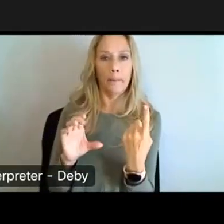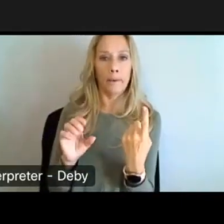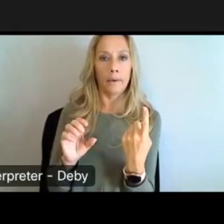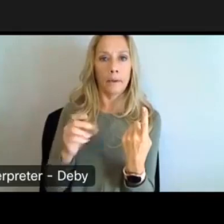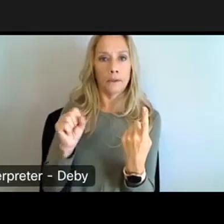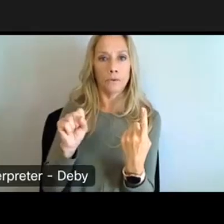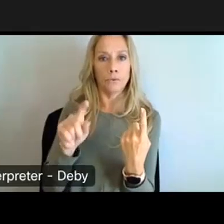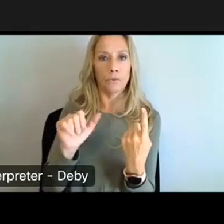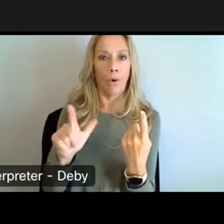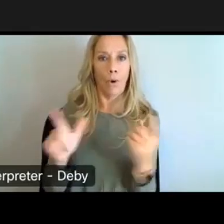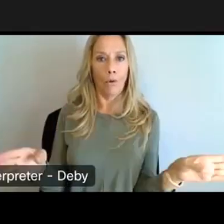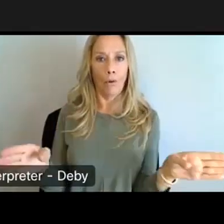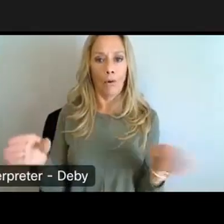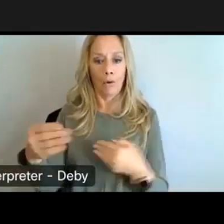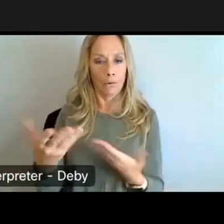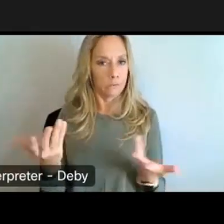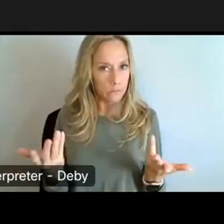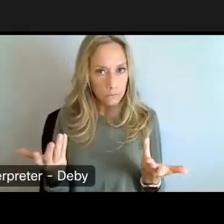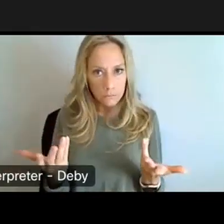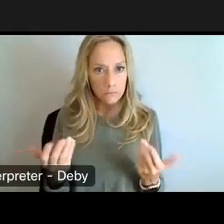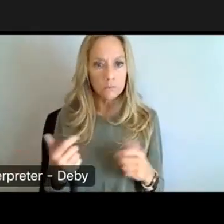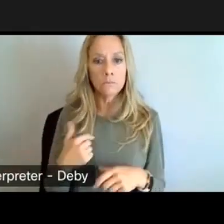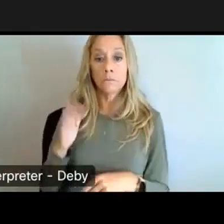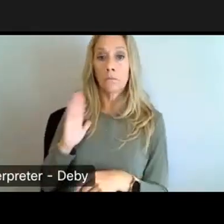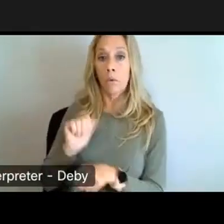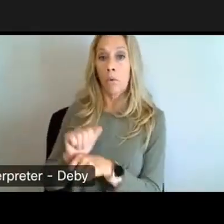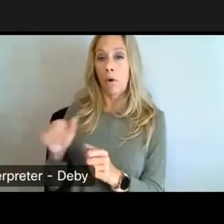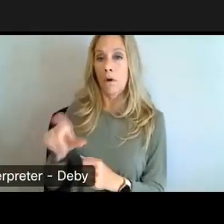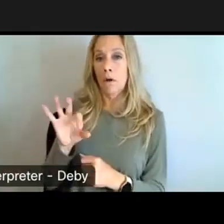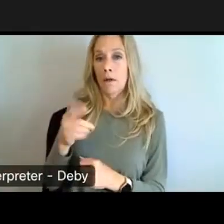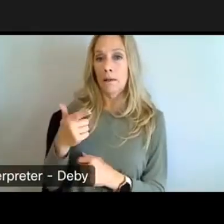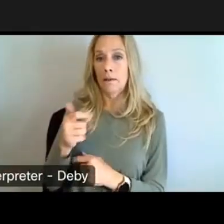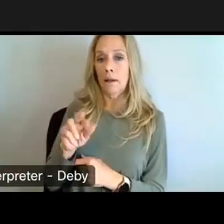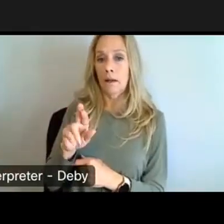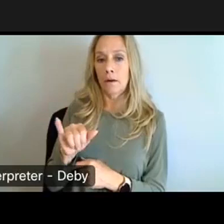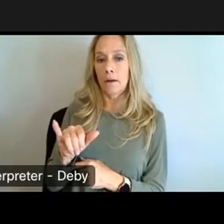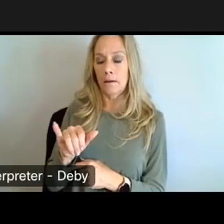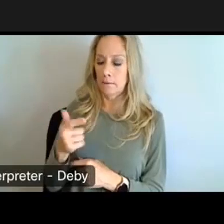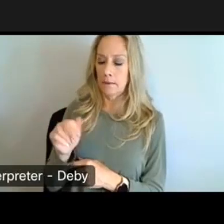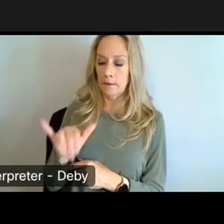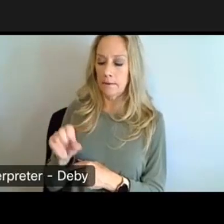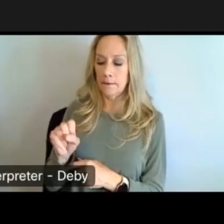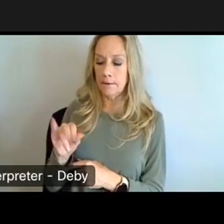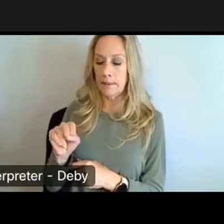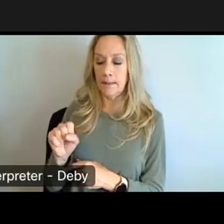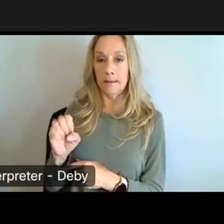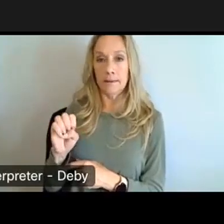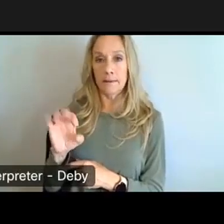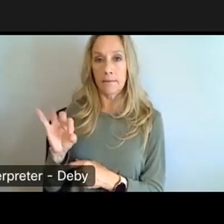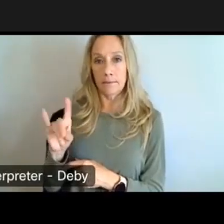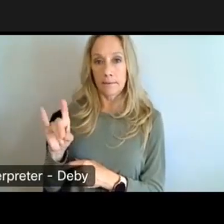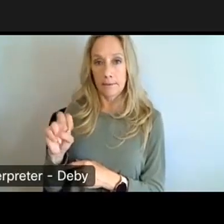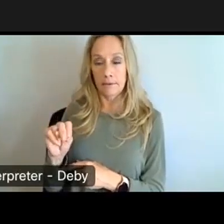And, we would bring, when I was with Gary Sinise Foundation, we brought wounded veterans in all the time that were in